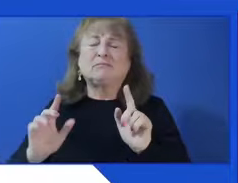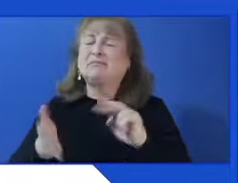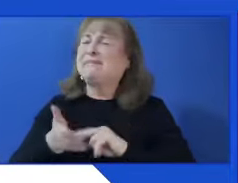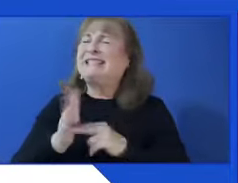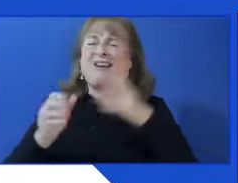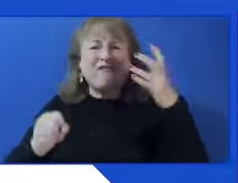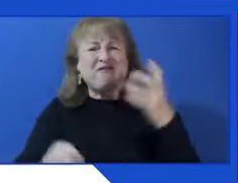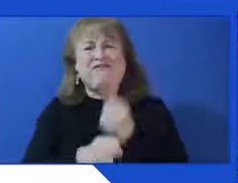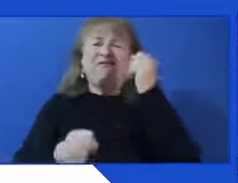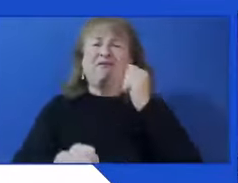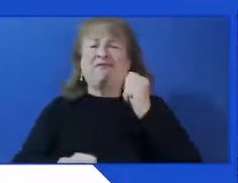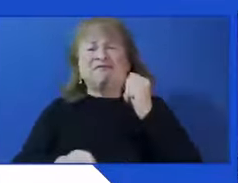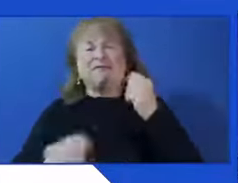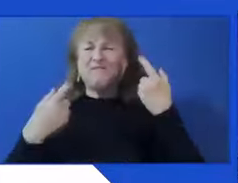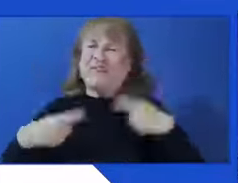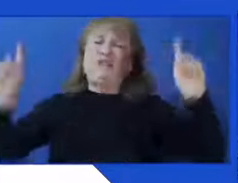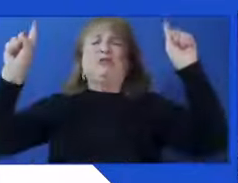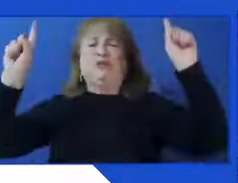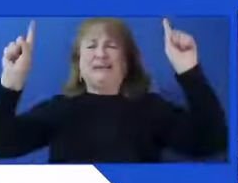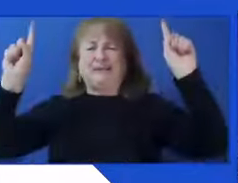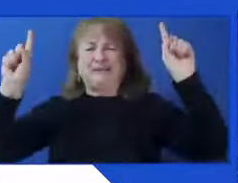victory.